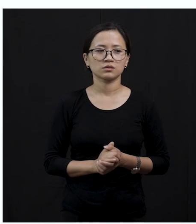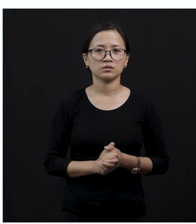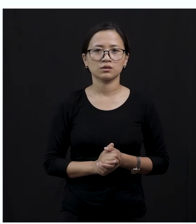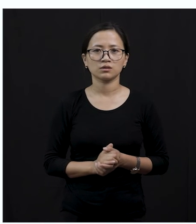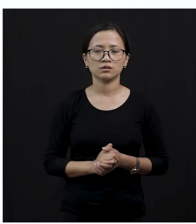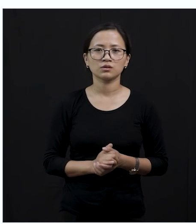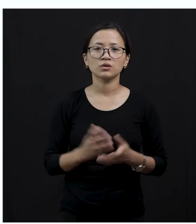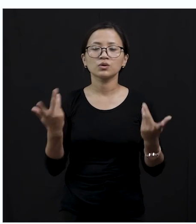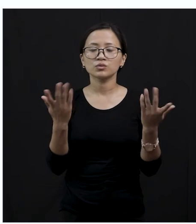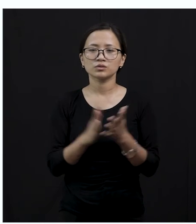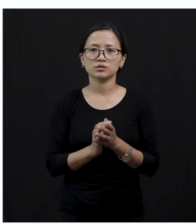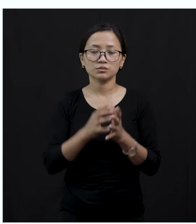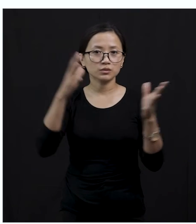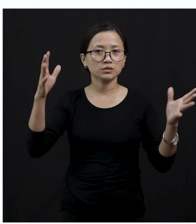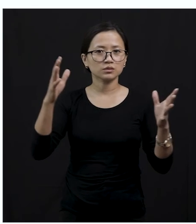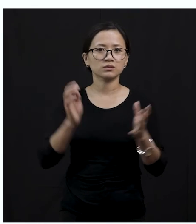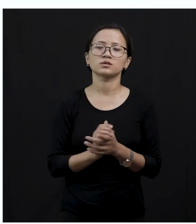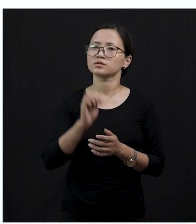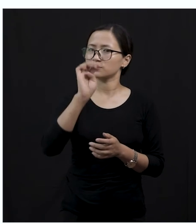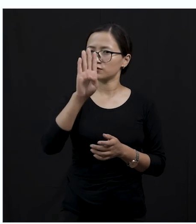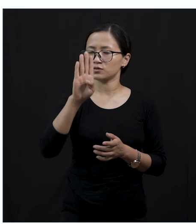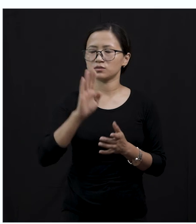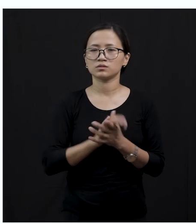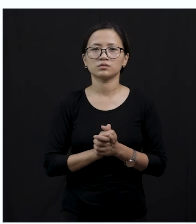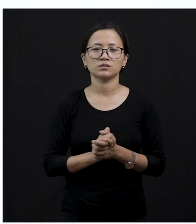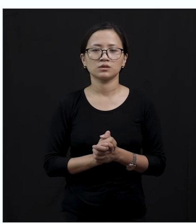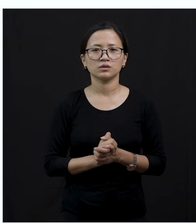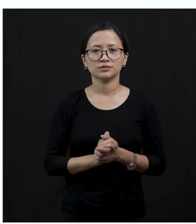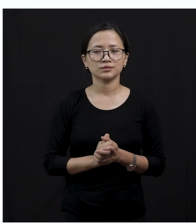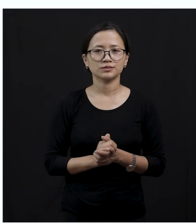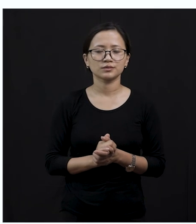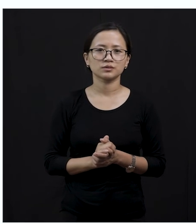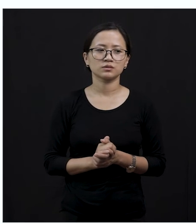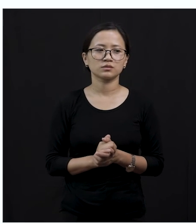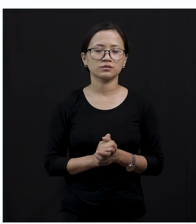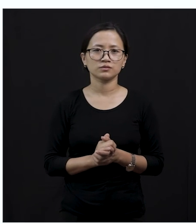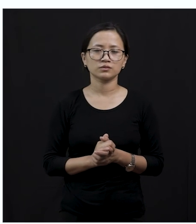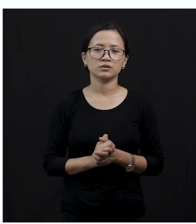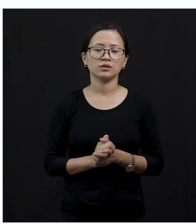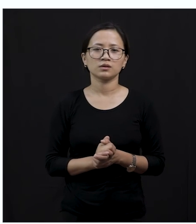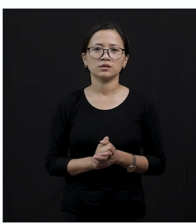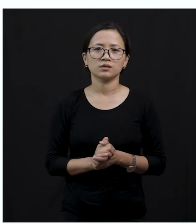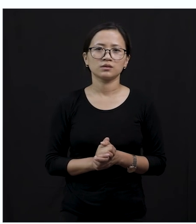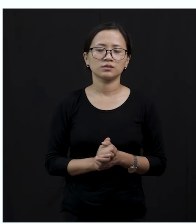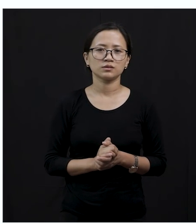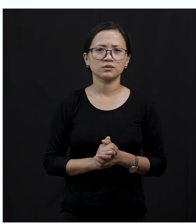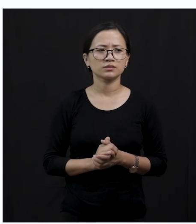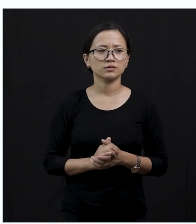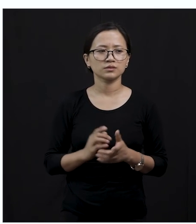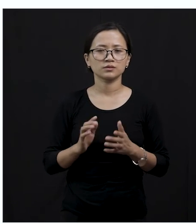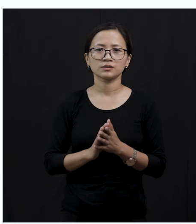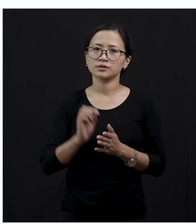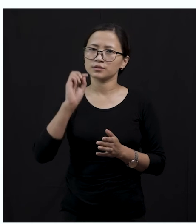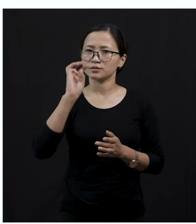bigger number between 3 and 4? Yes, 4 is the bigger number. So we will write 4. And then